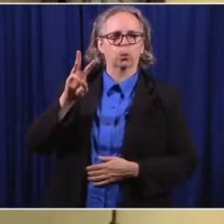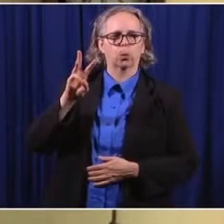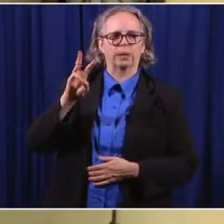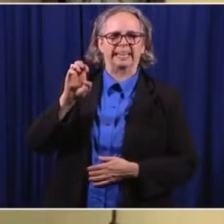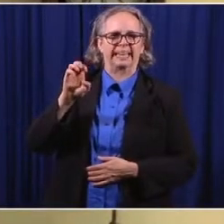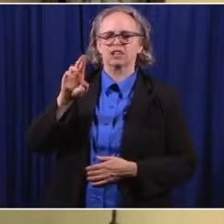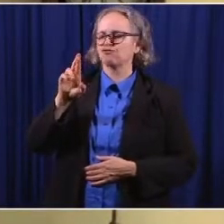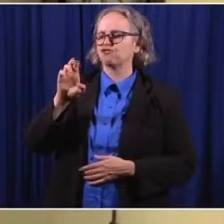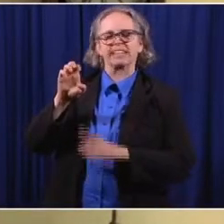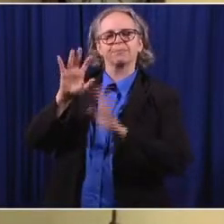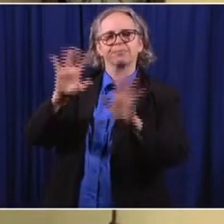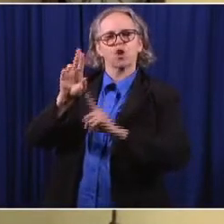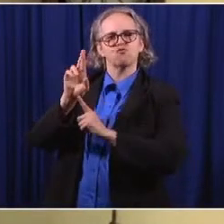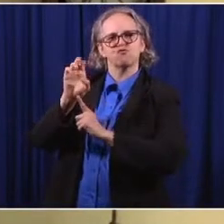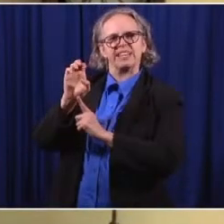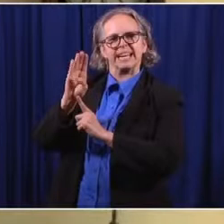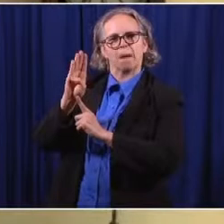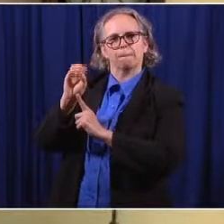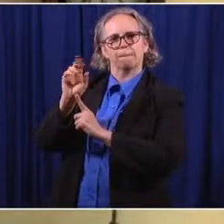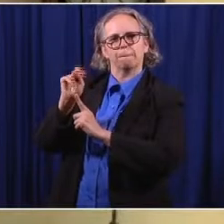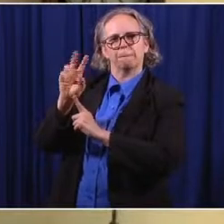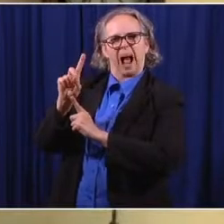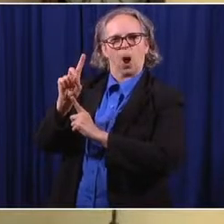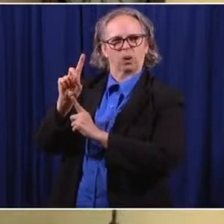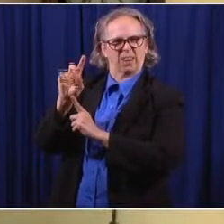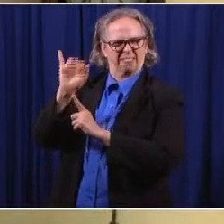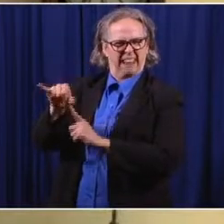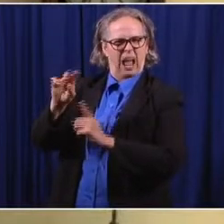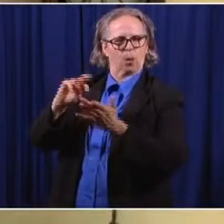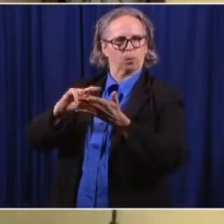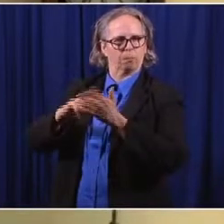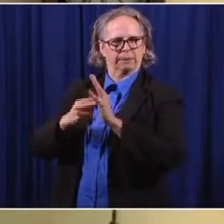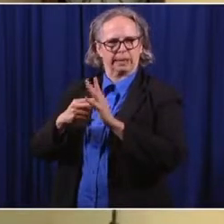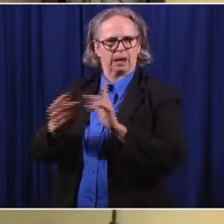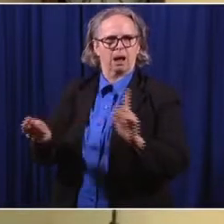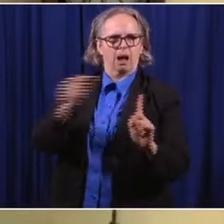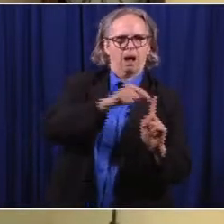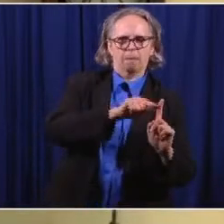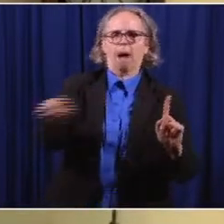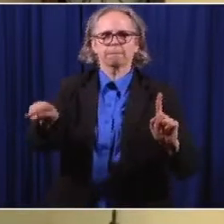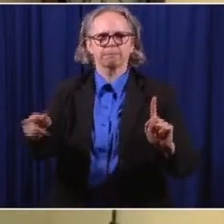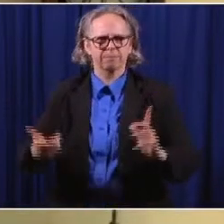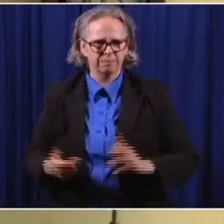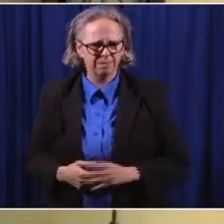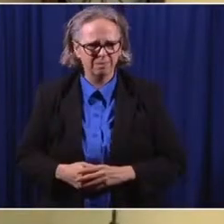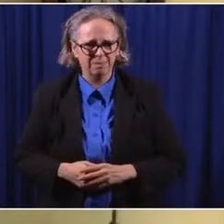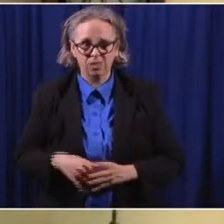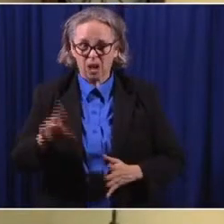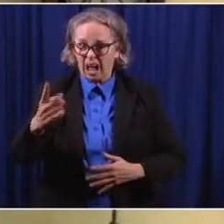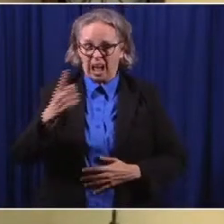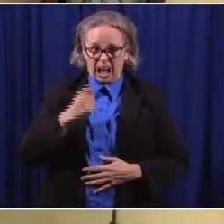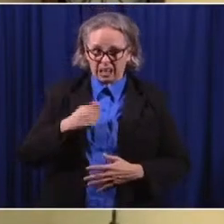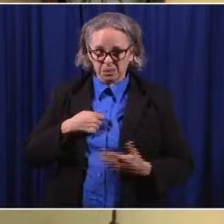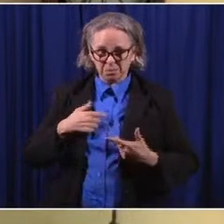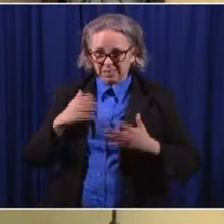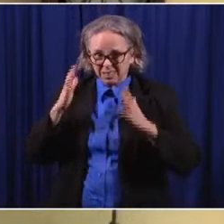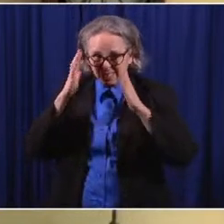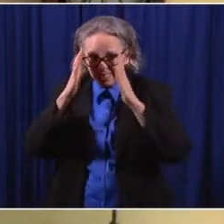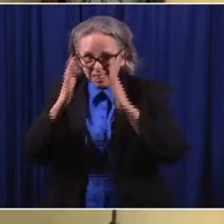concerned about. Your question is, can you target this group anymore? Yeah, I mean that's the question that we ask ourselves, and we're looking